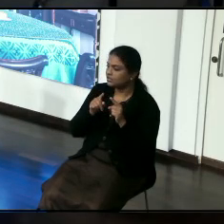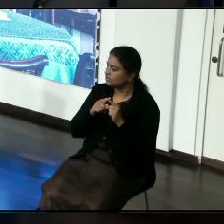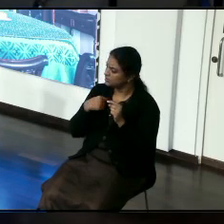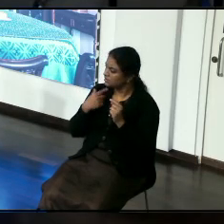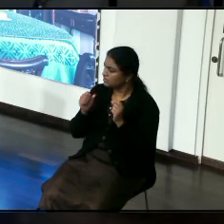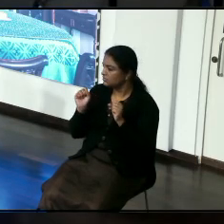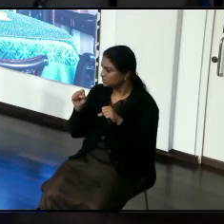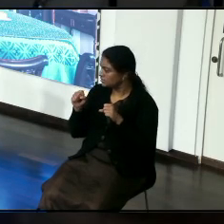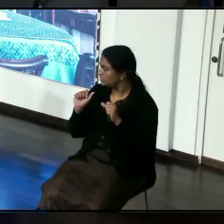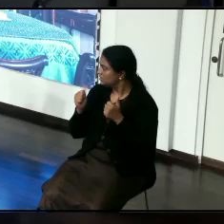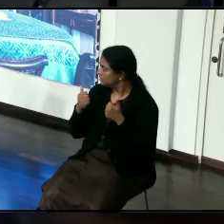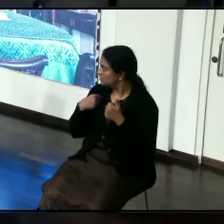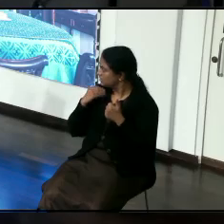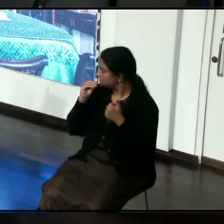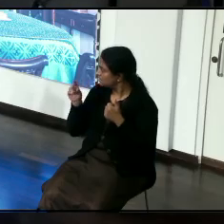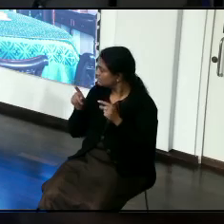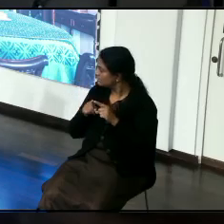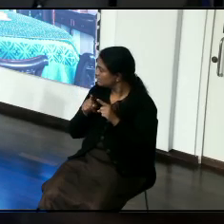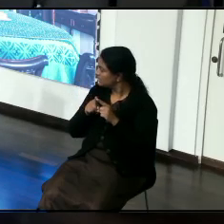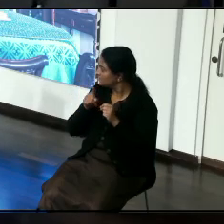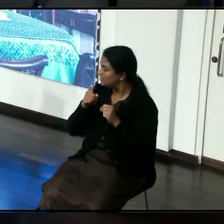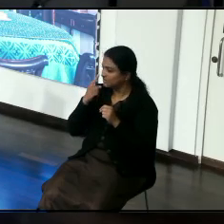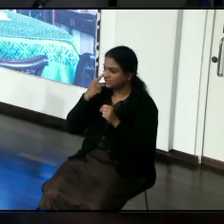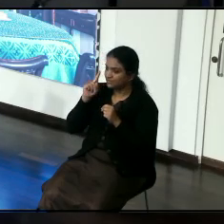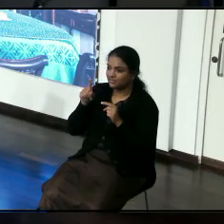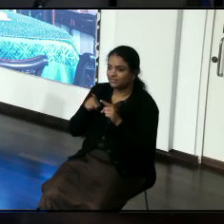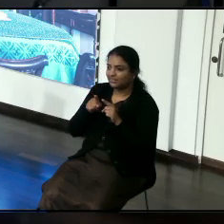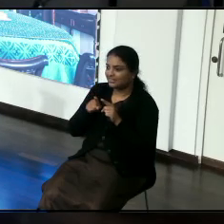of course I can. She is not my mother-in-law.